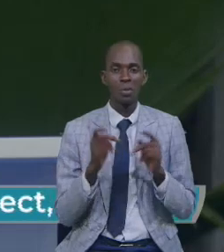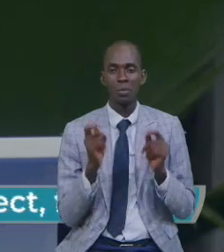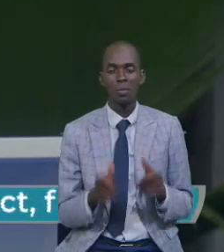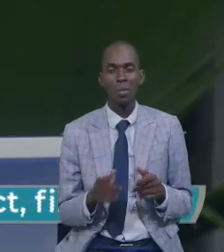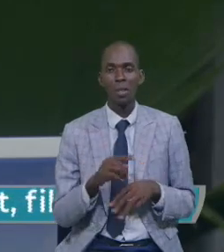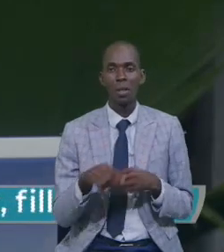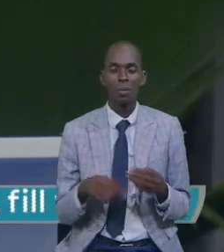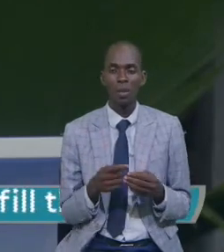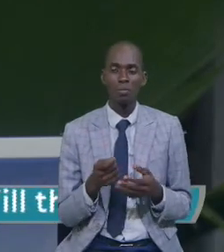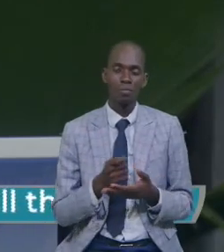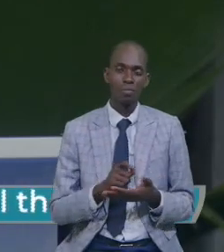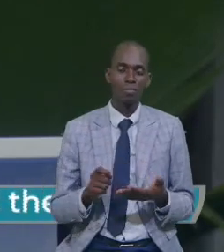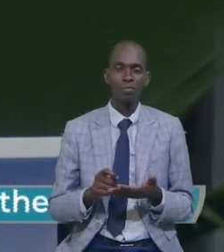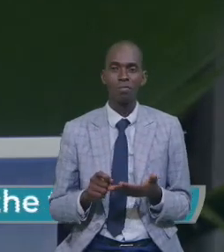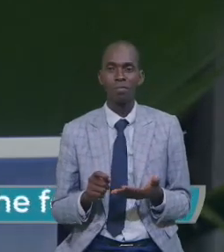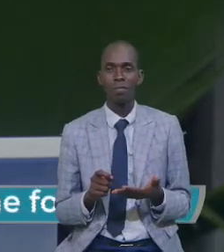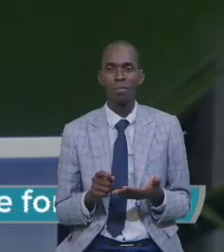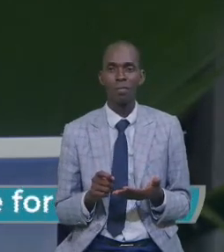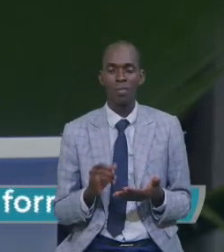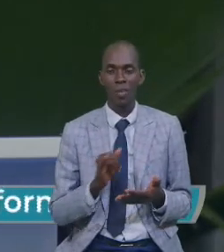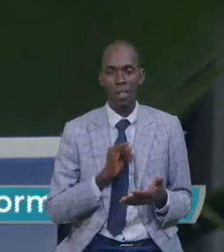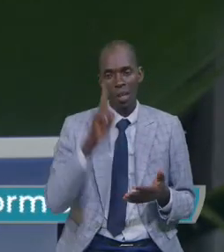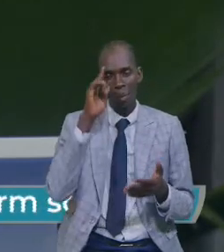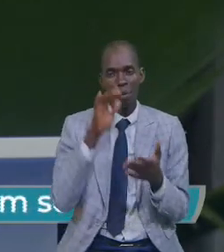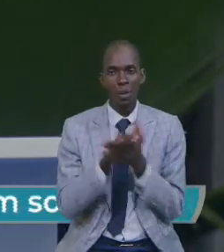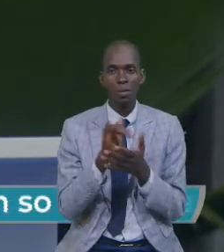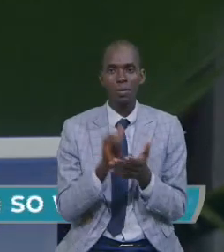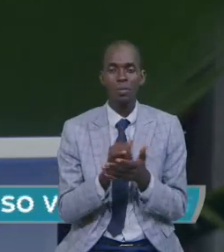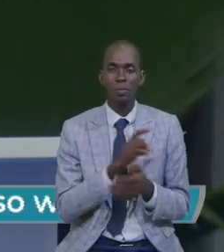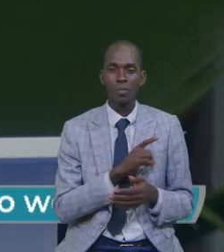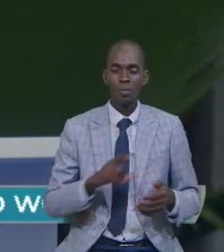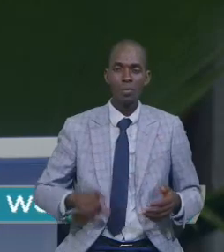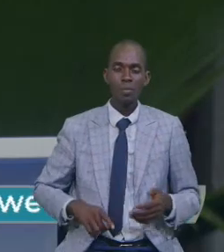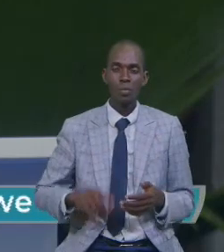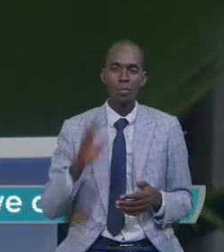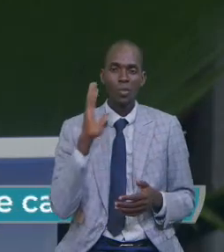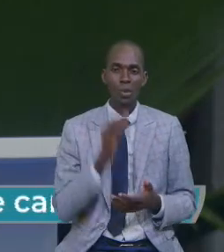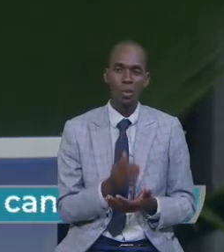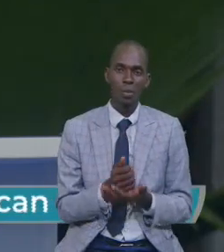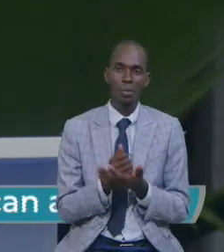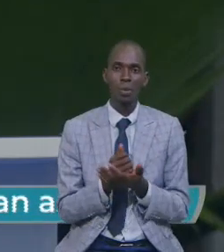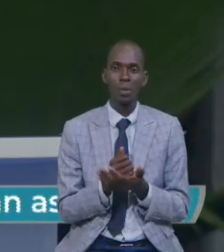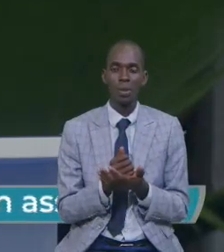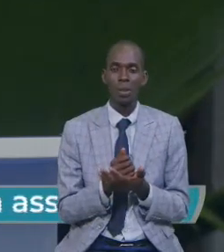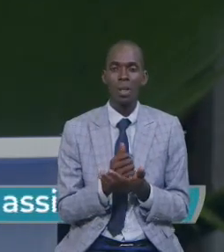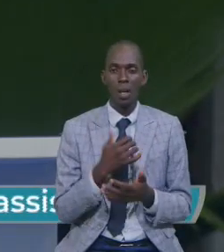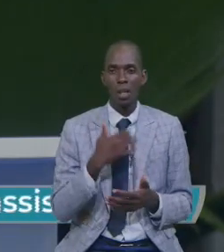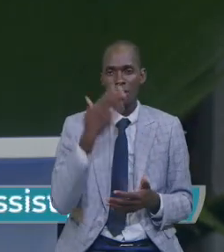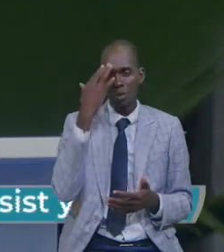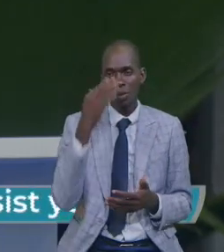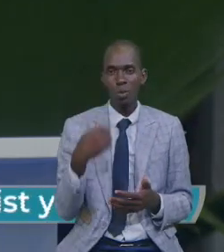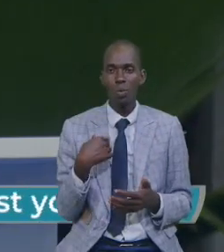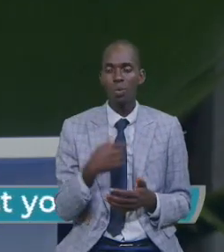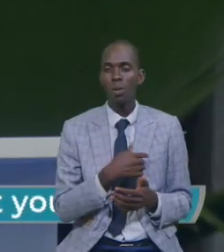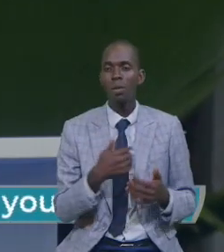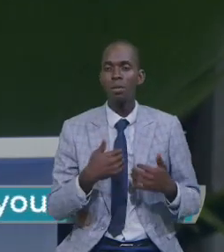I trust that the Lord. Thank you. I can see that flag. I believe that we have gone around the